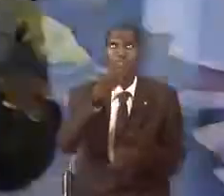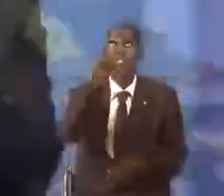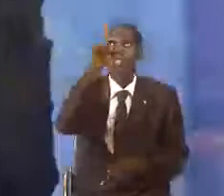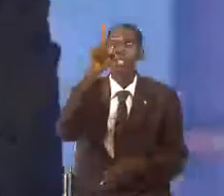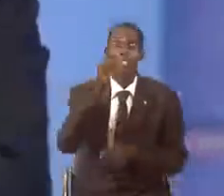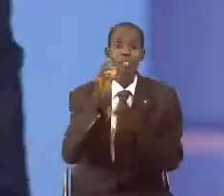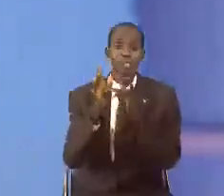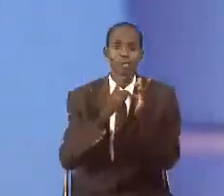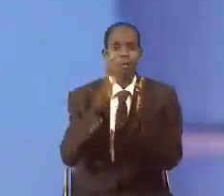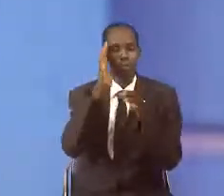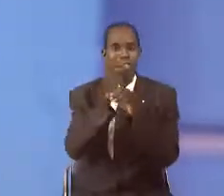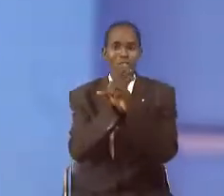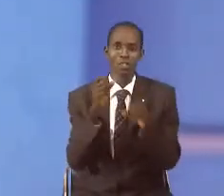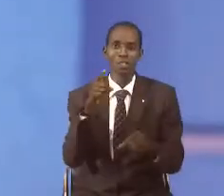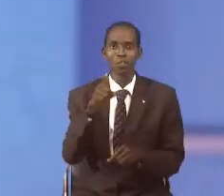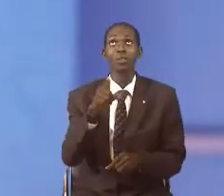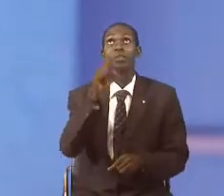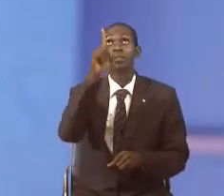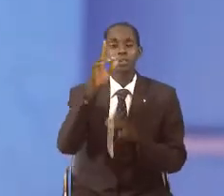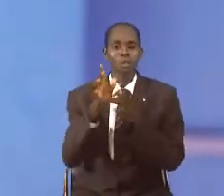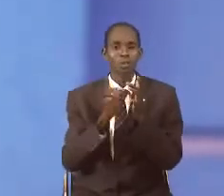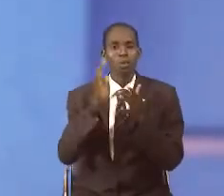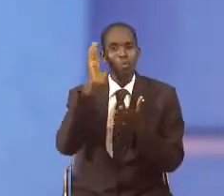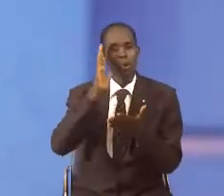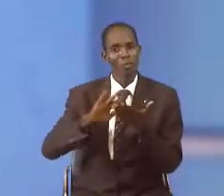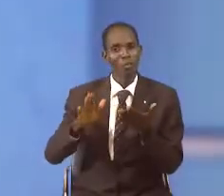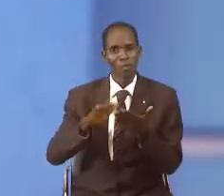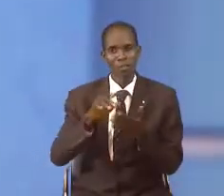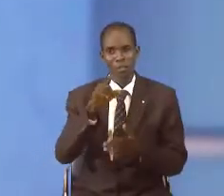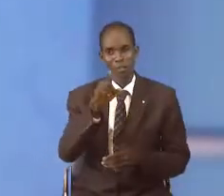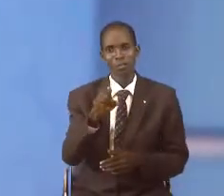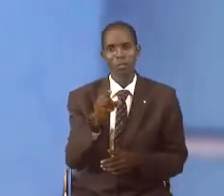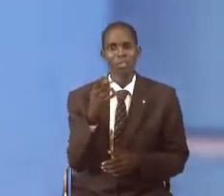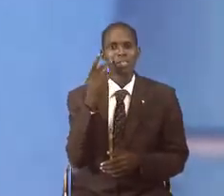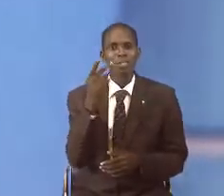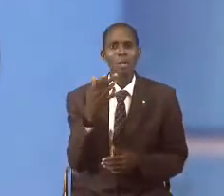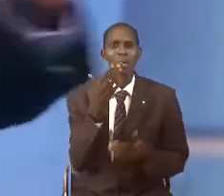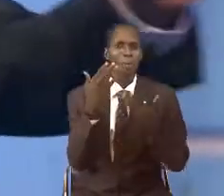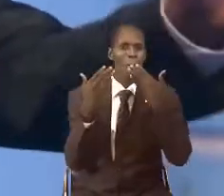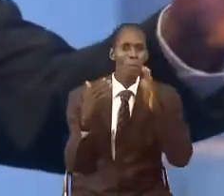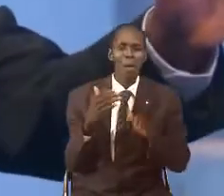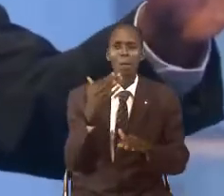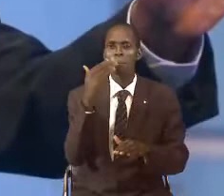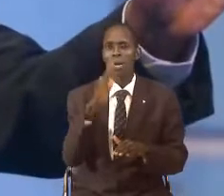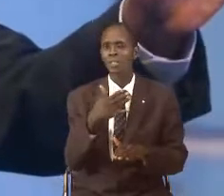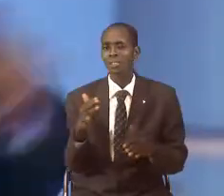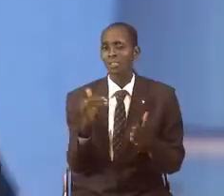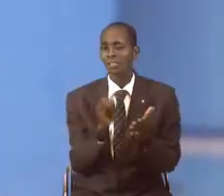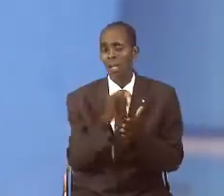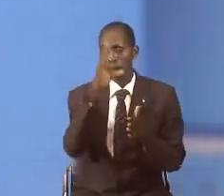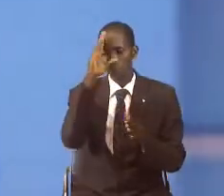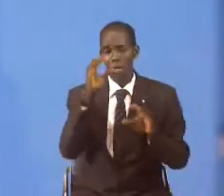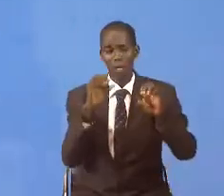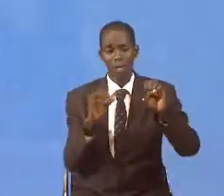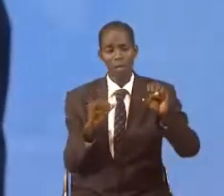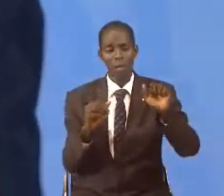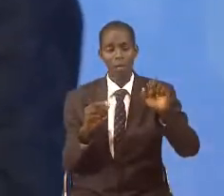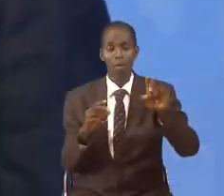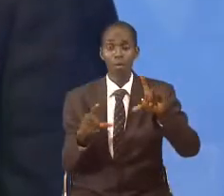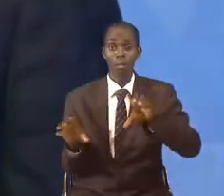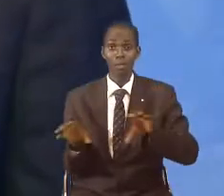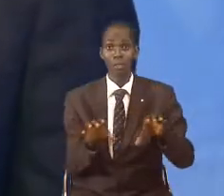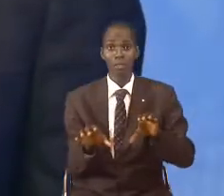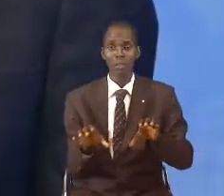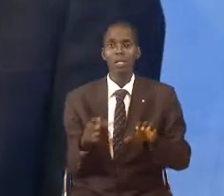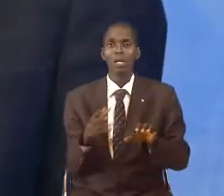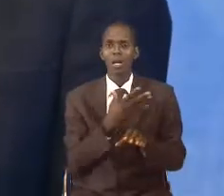I'm happy to tell you tonight, he will save you. Amen. He will forgive you. Amen. Look at the bad things that